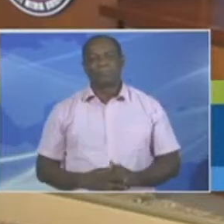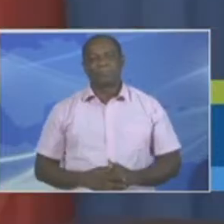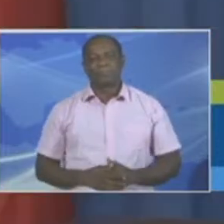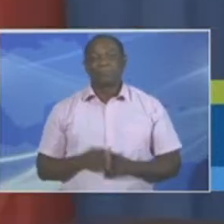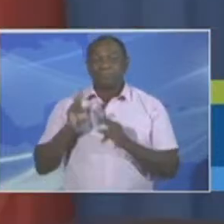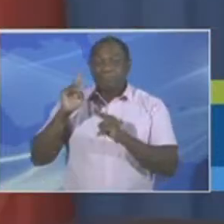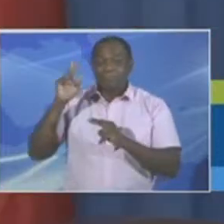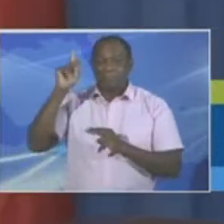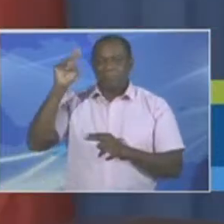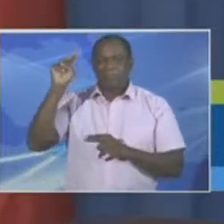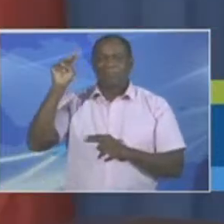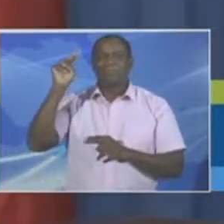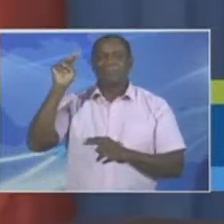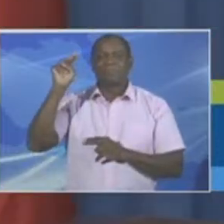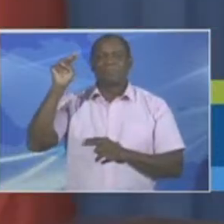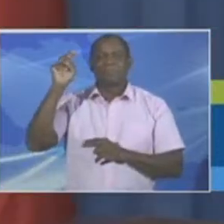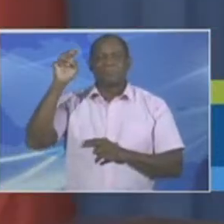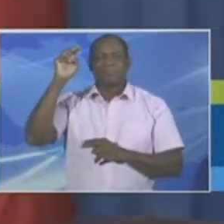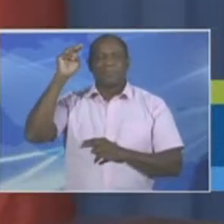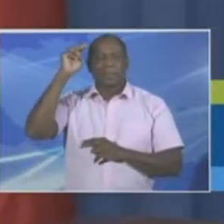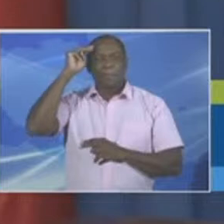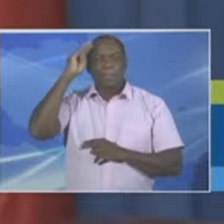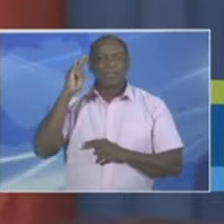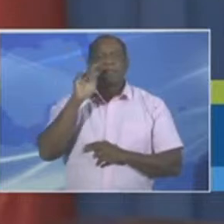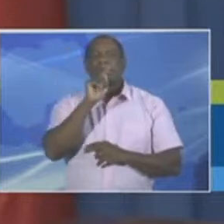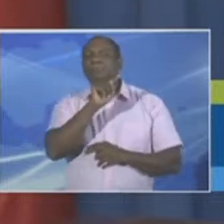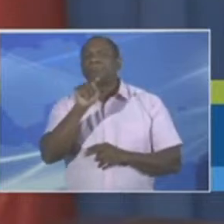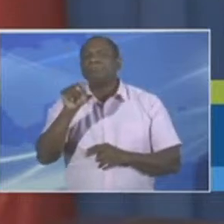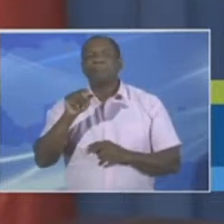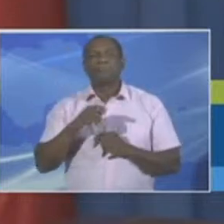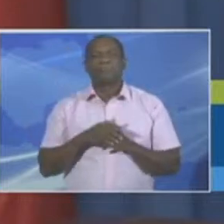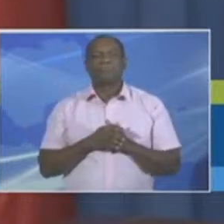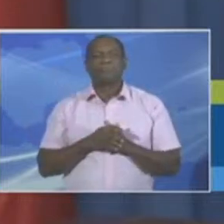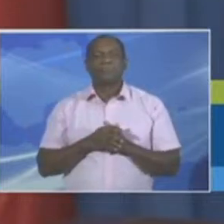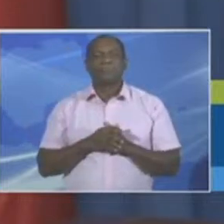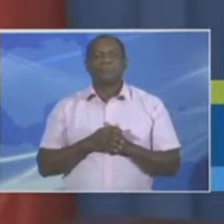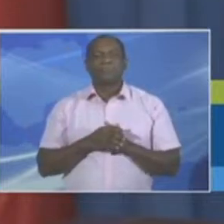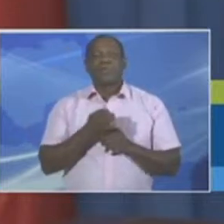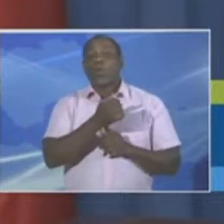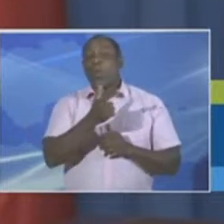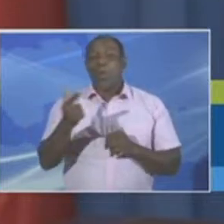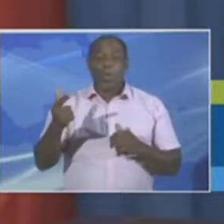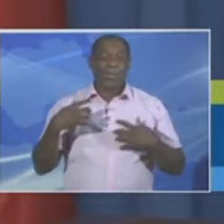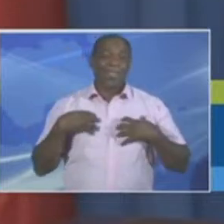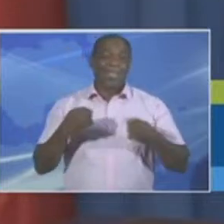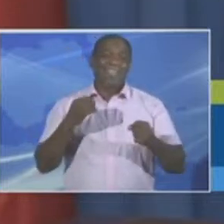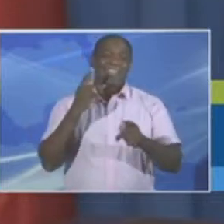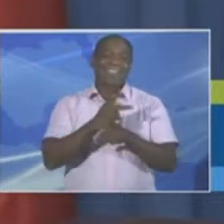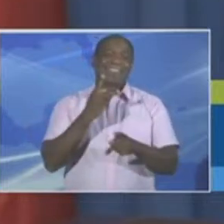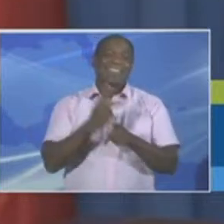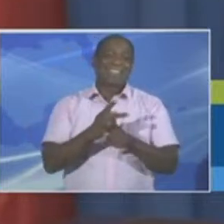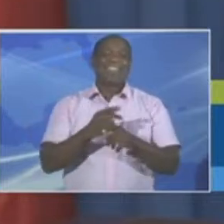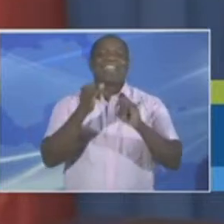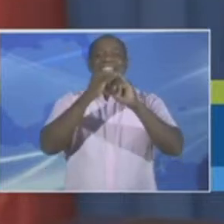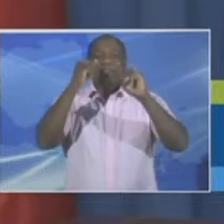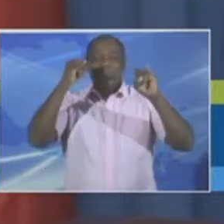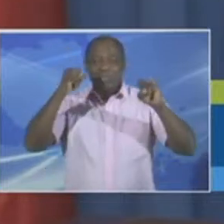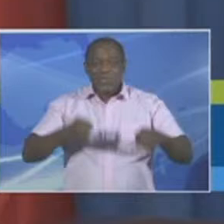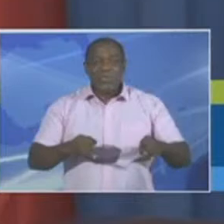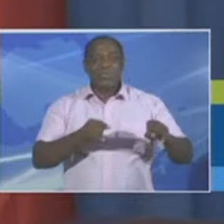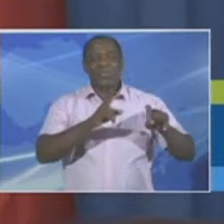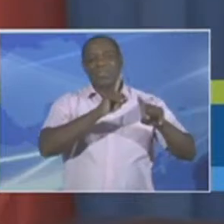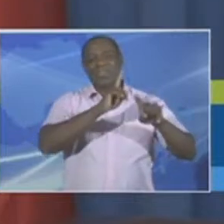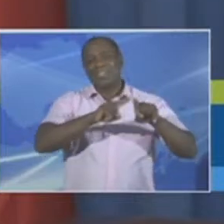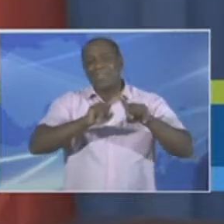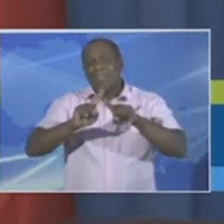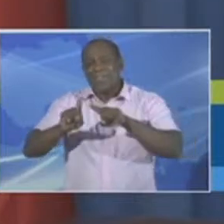Honorable Prime Minister, ministers, members of all the healthcare institutions of Trinidad and